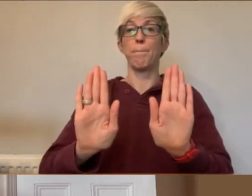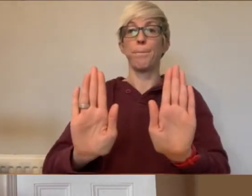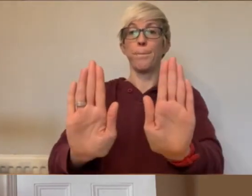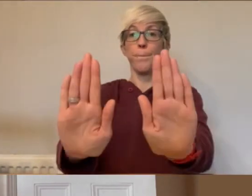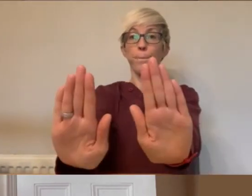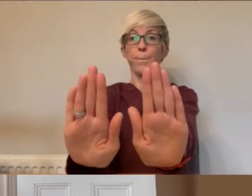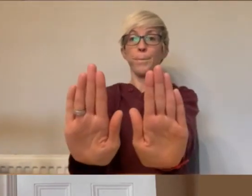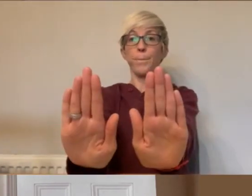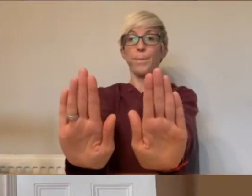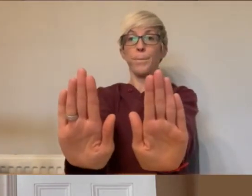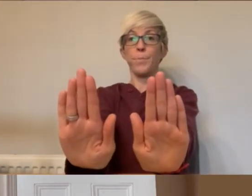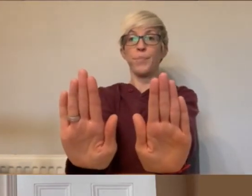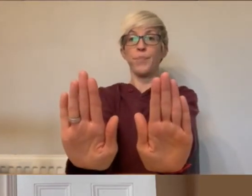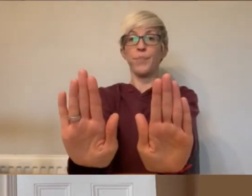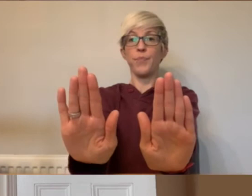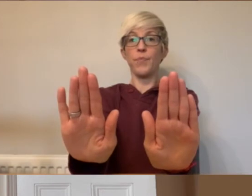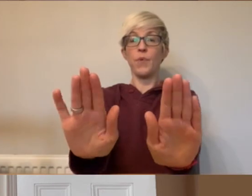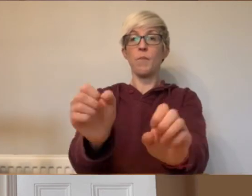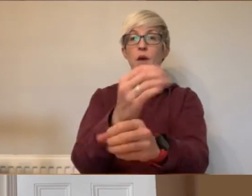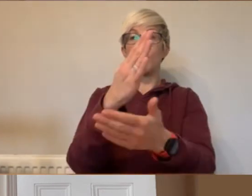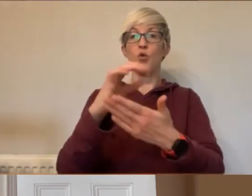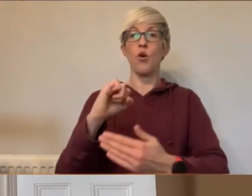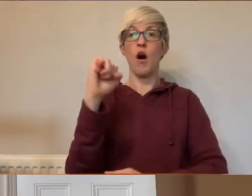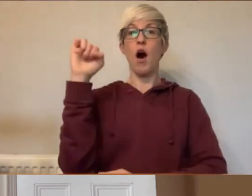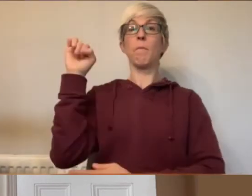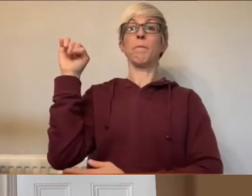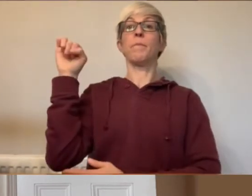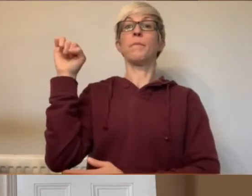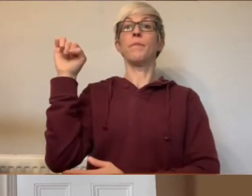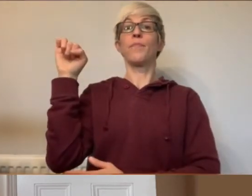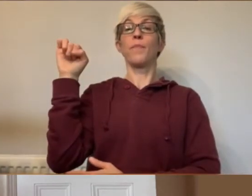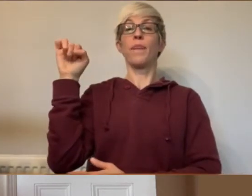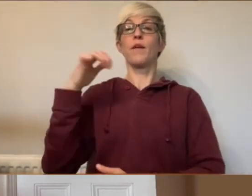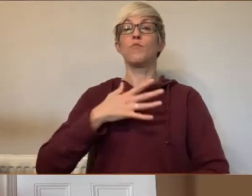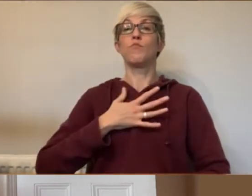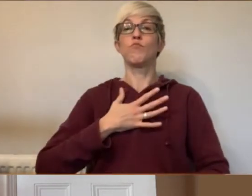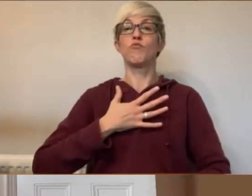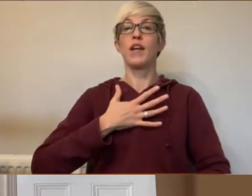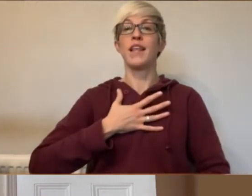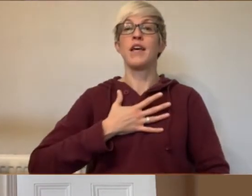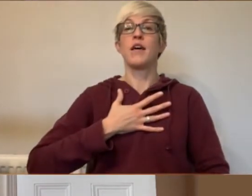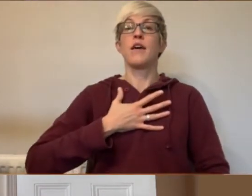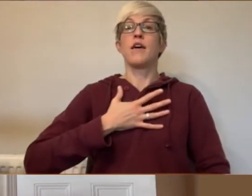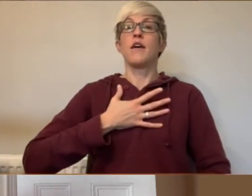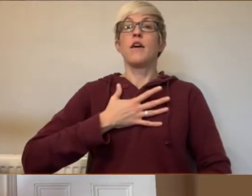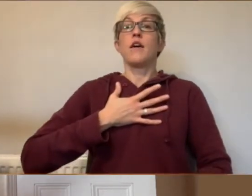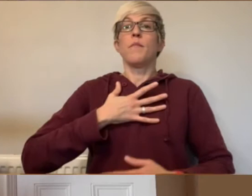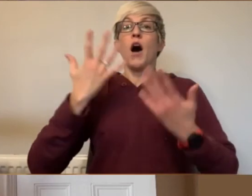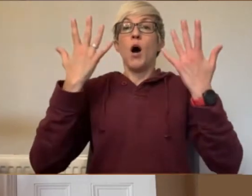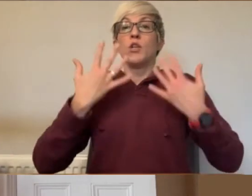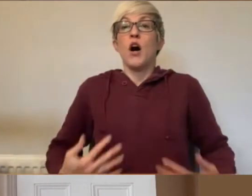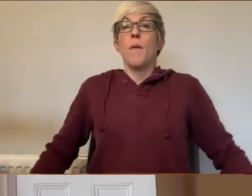towards the ceiling, sitting up with a long spine. Breathe in, bring the arms up.